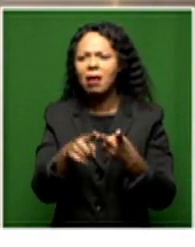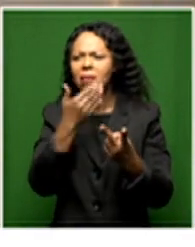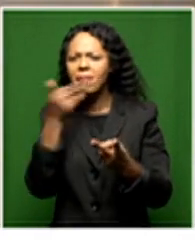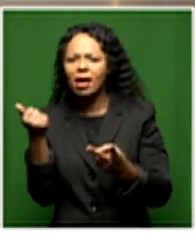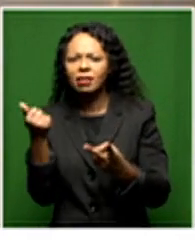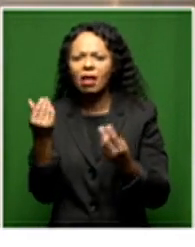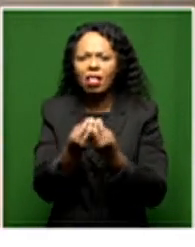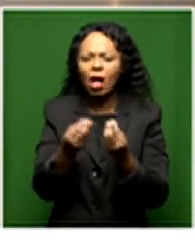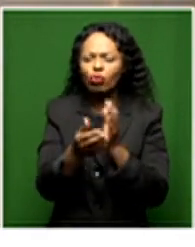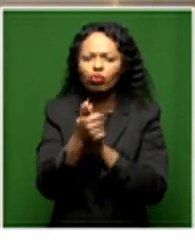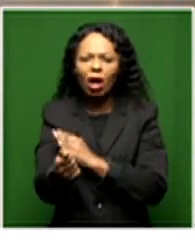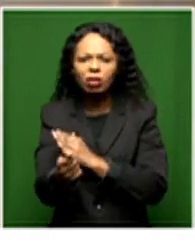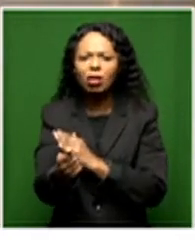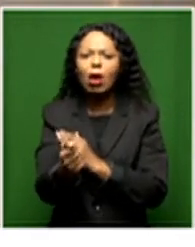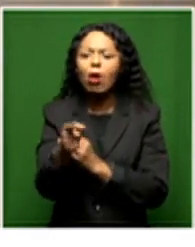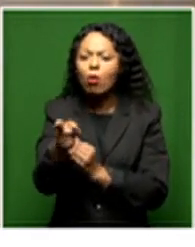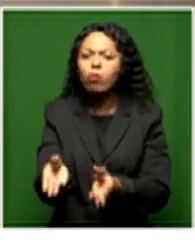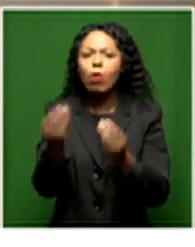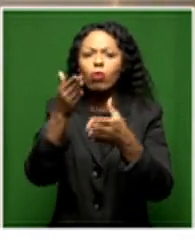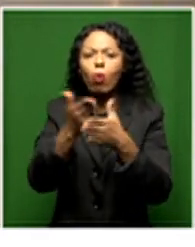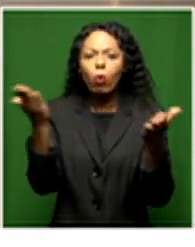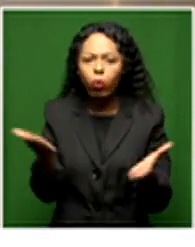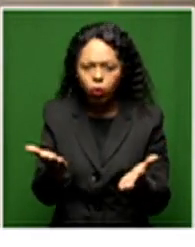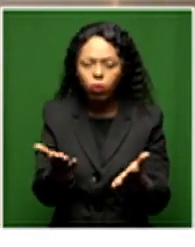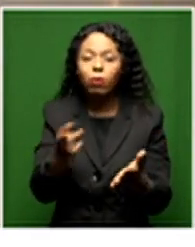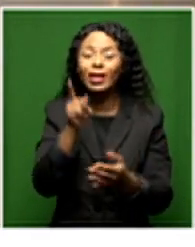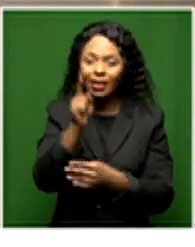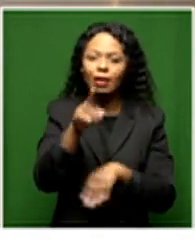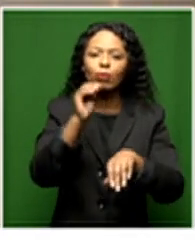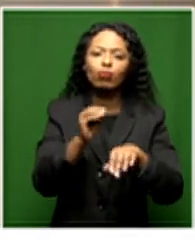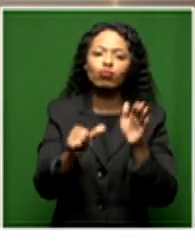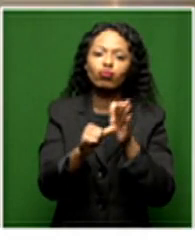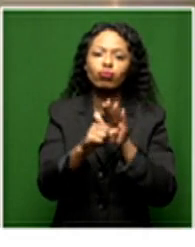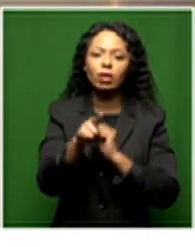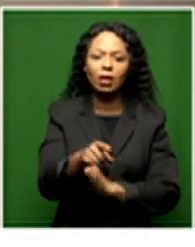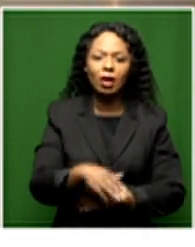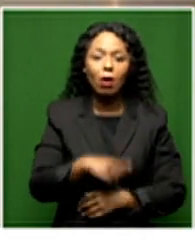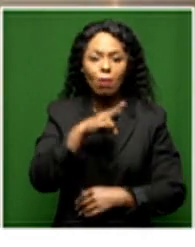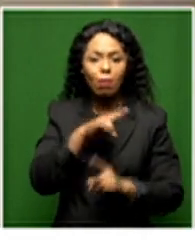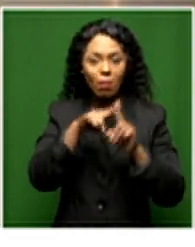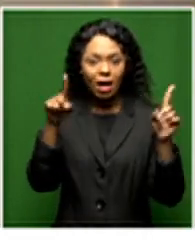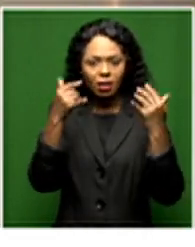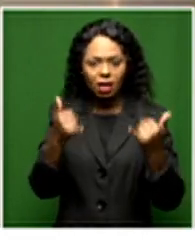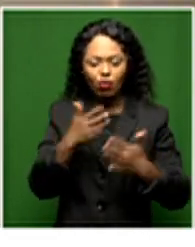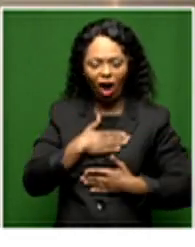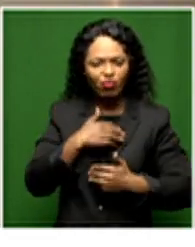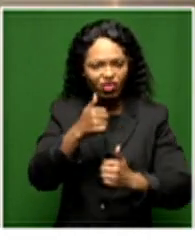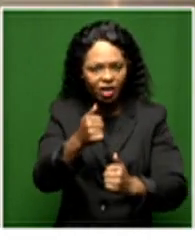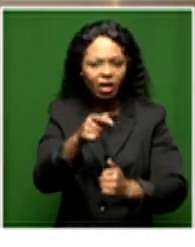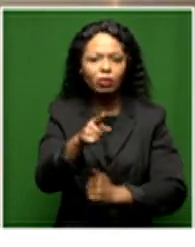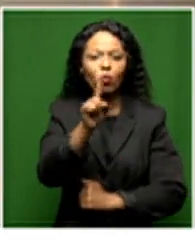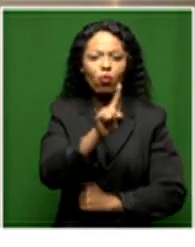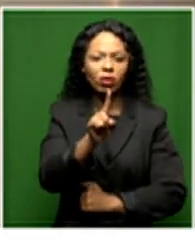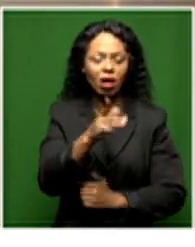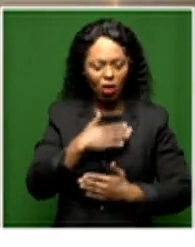basic sets of skills. But with all of that said, I think one of the things that in our national discourse we have to be willing to appreciate is